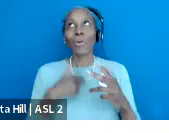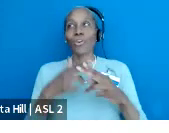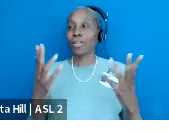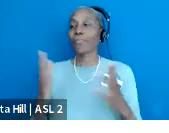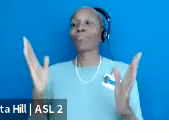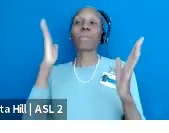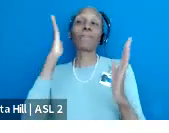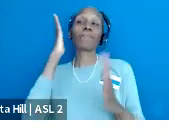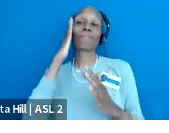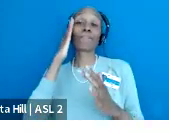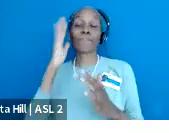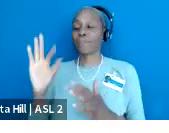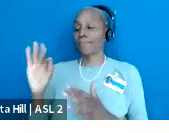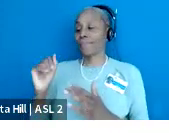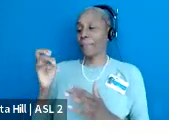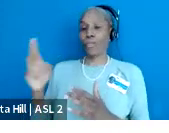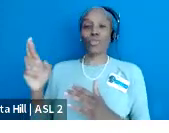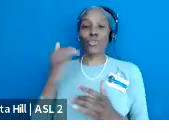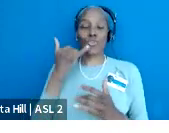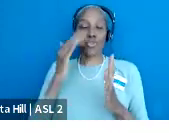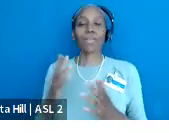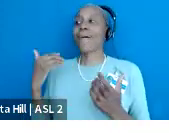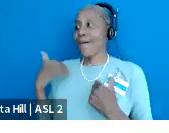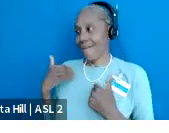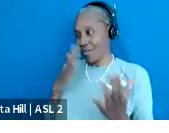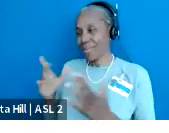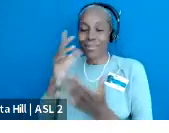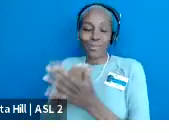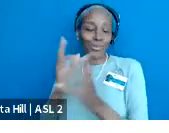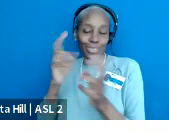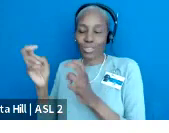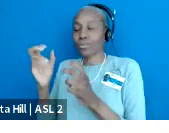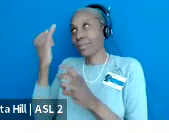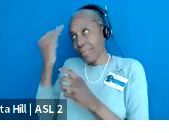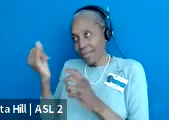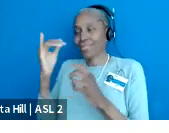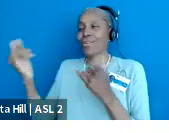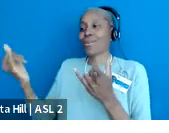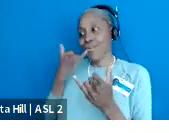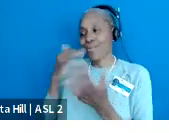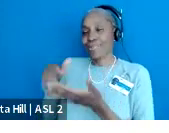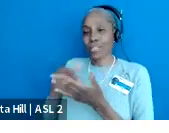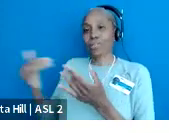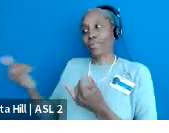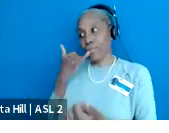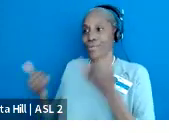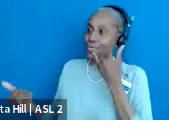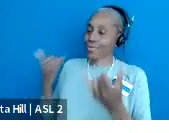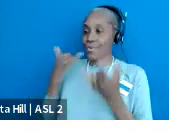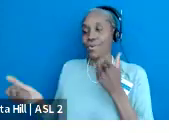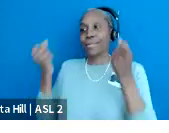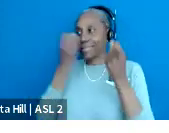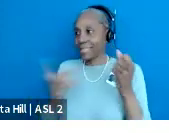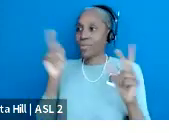here, familiar callers. So we do have a plan. This is not a new issue for us. As you may imagine, as a call center, we have